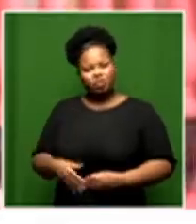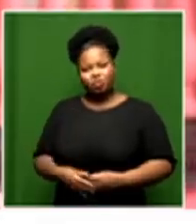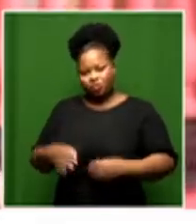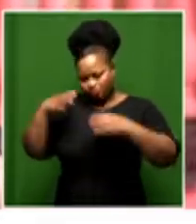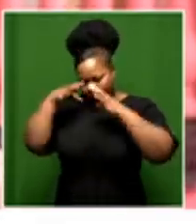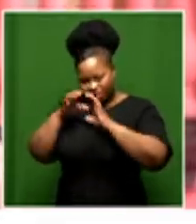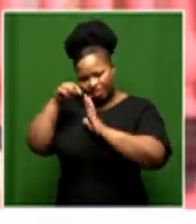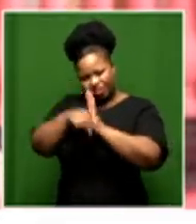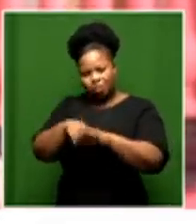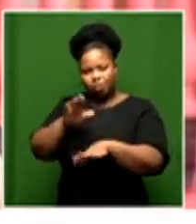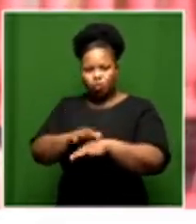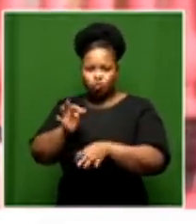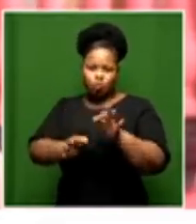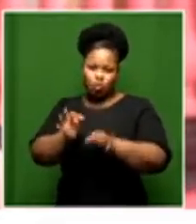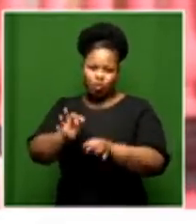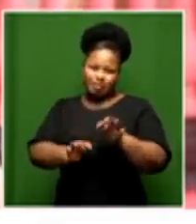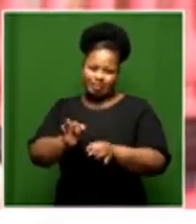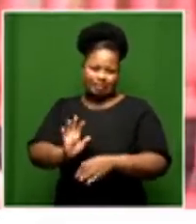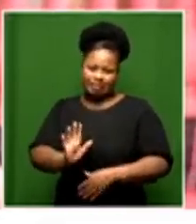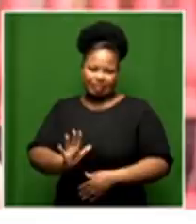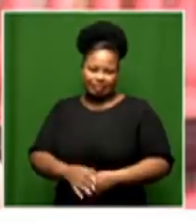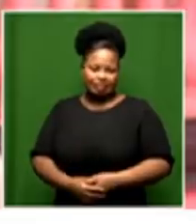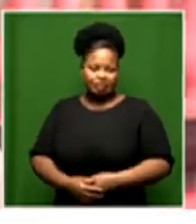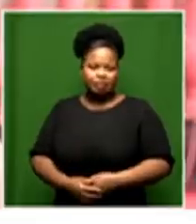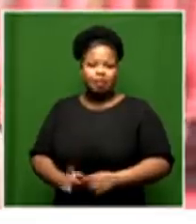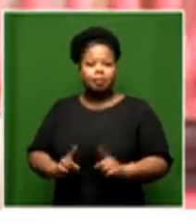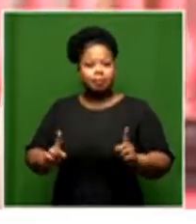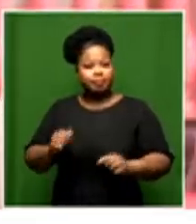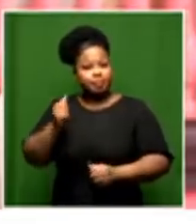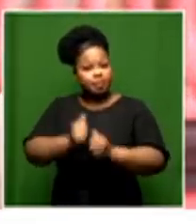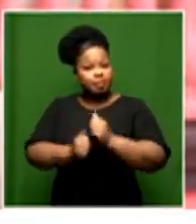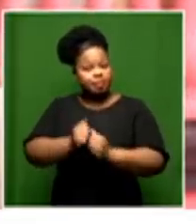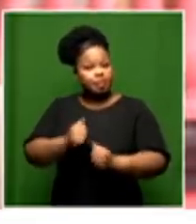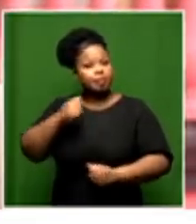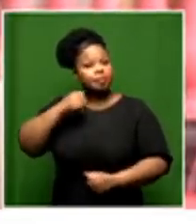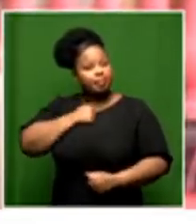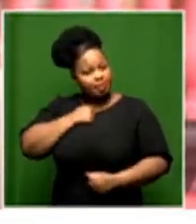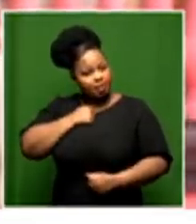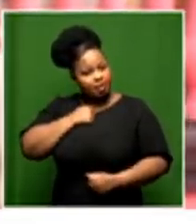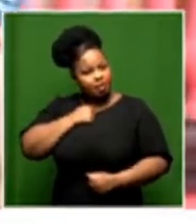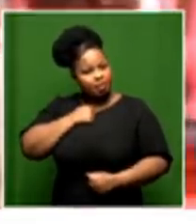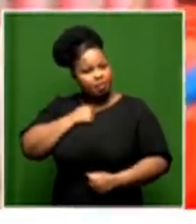into politics. But one thing that I will tell you is my brother was the